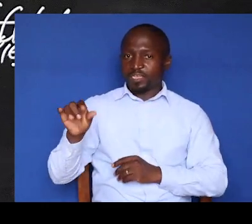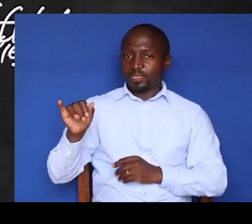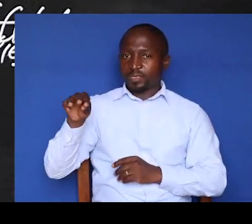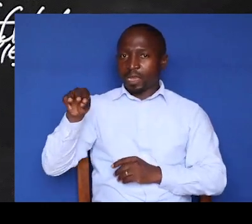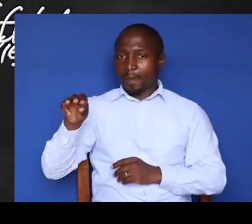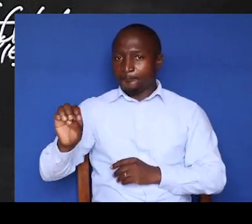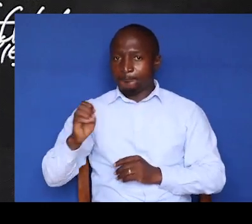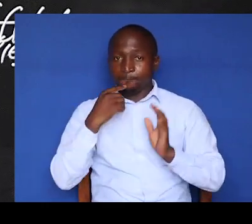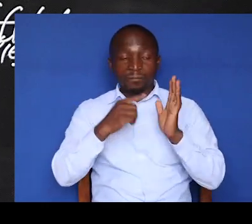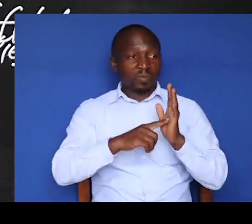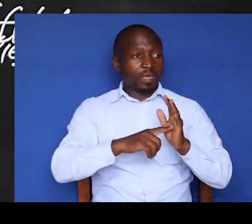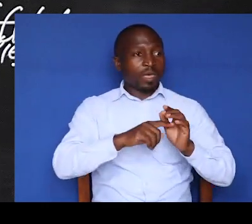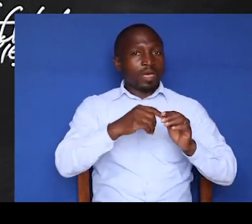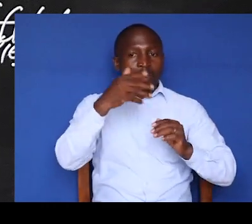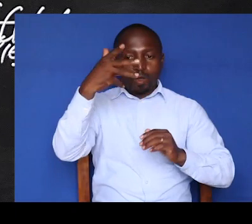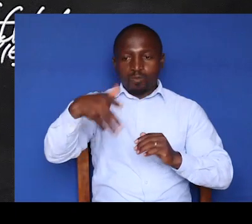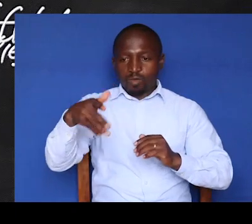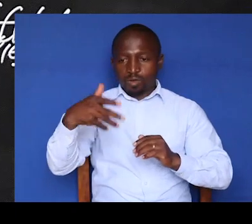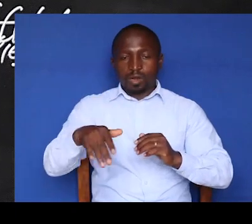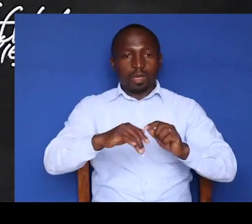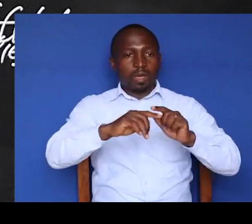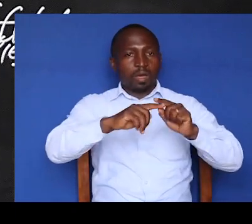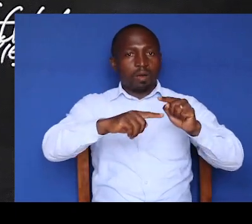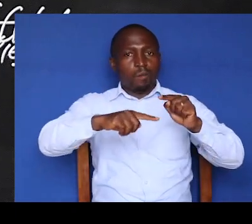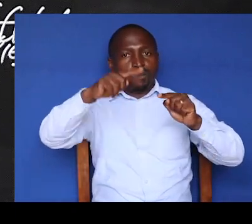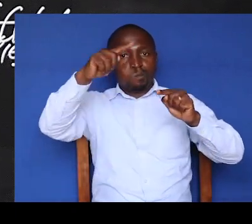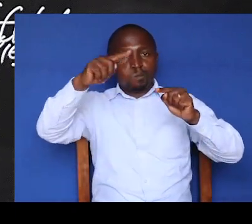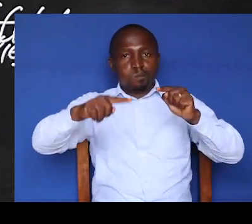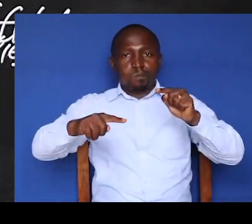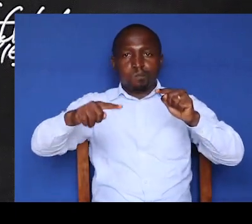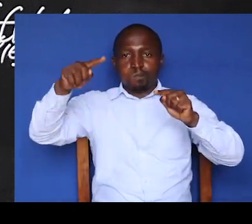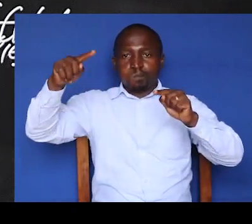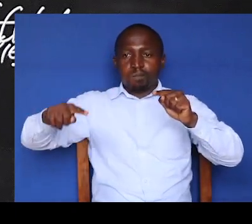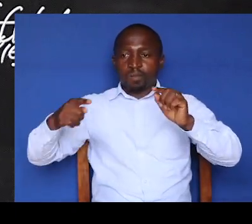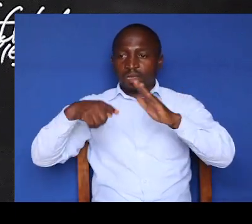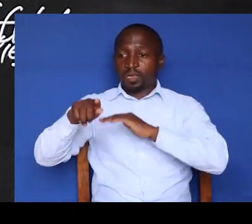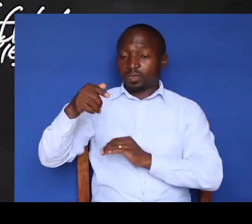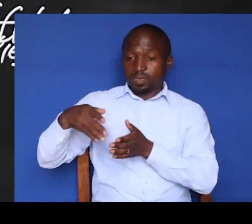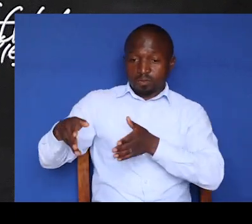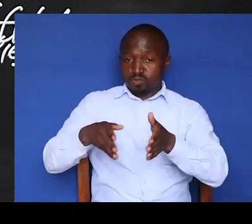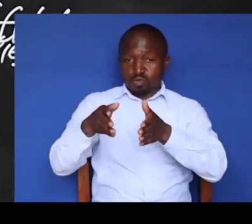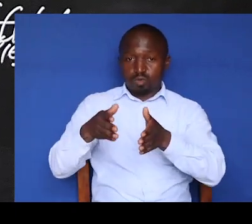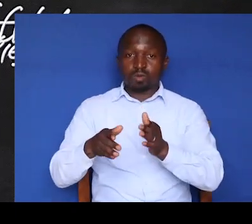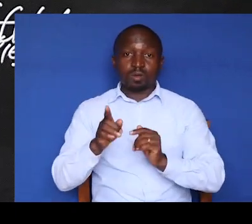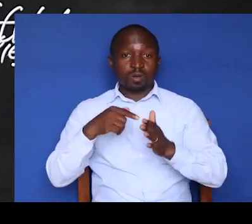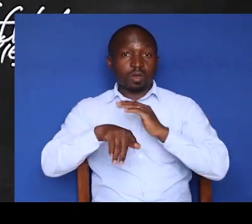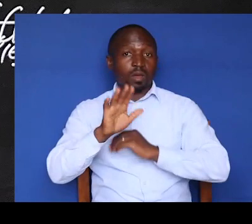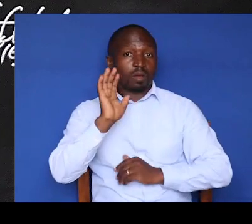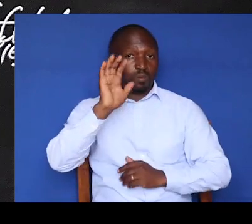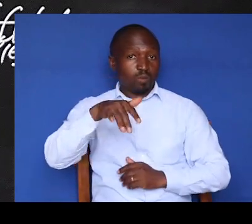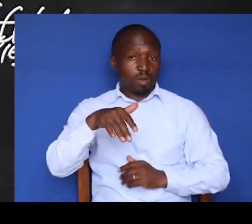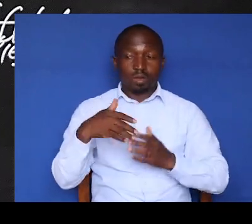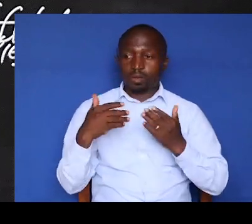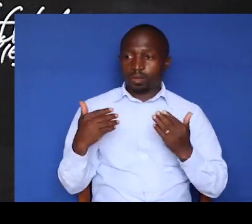mean variation of water volume in the river system in an annual basis. So